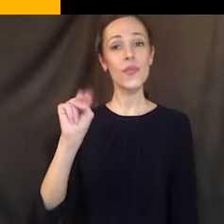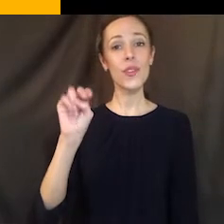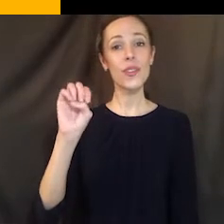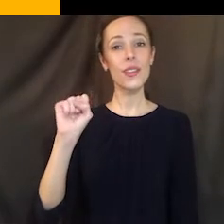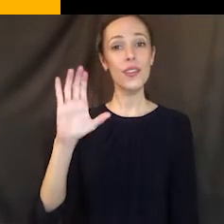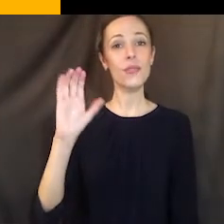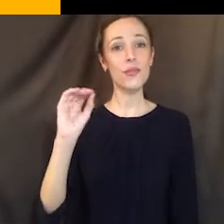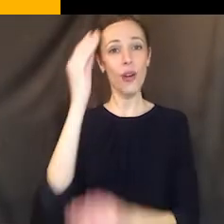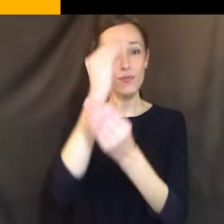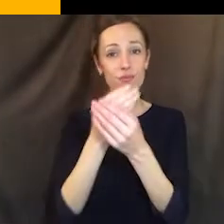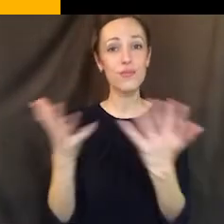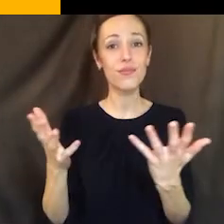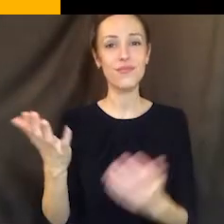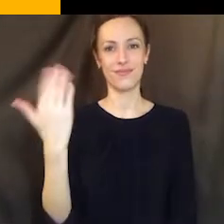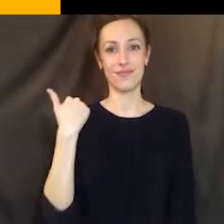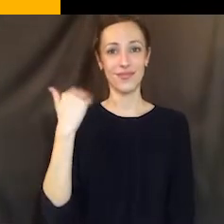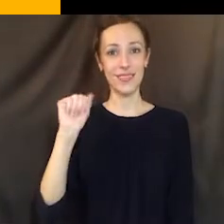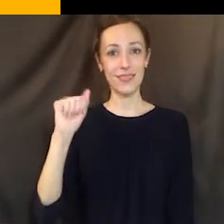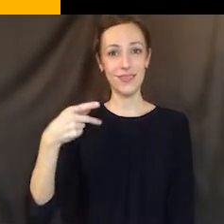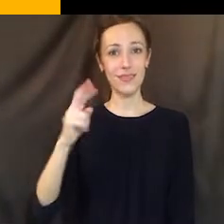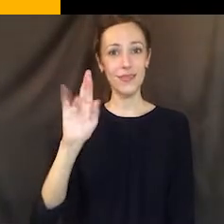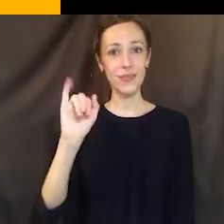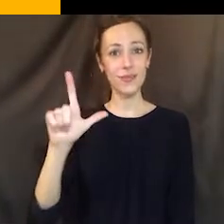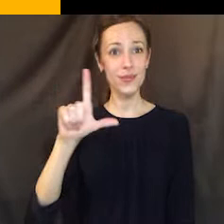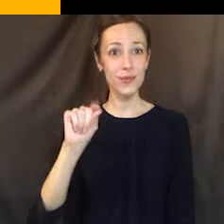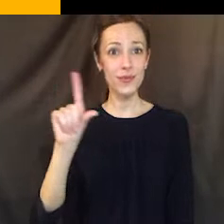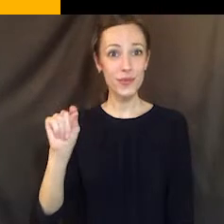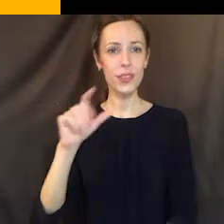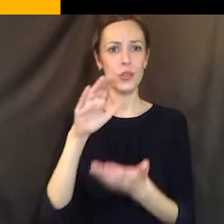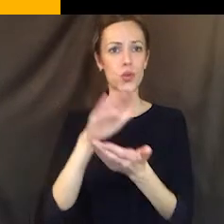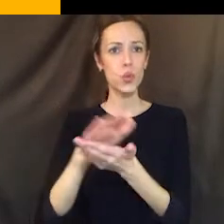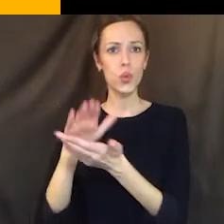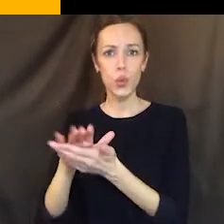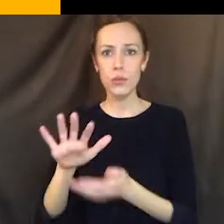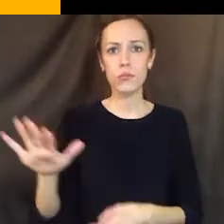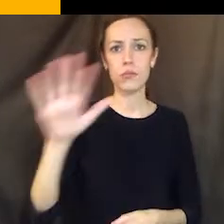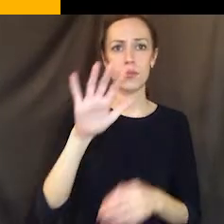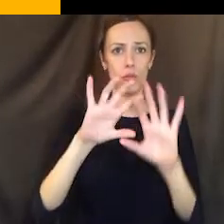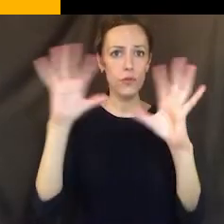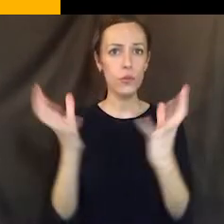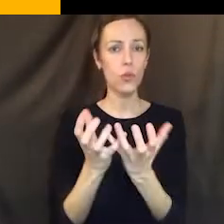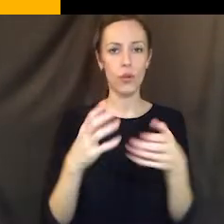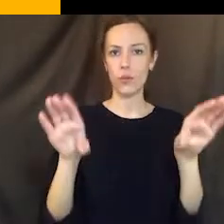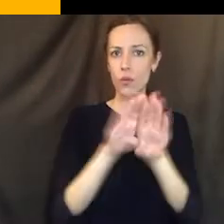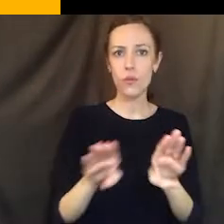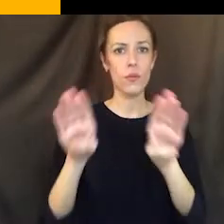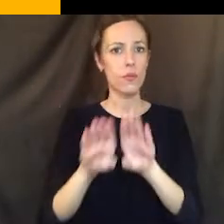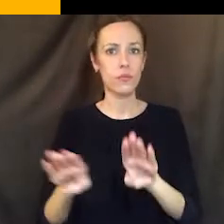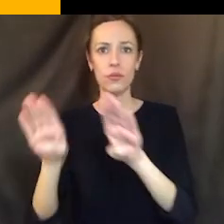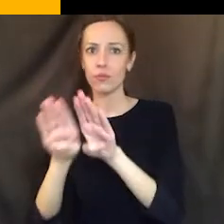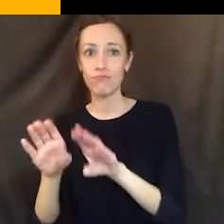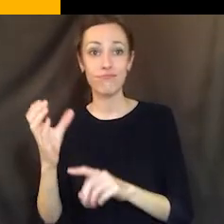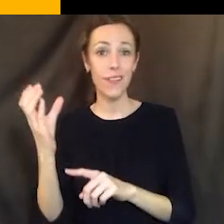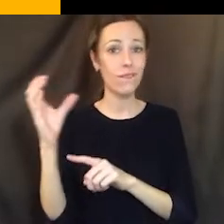According to UNESCO, by April 2020, global school closures had forced 91% of the world's student population to